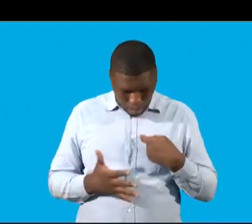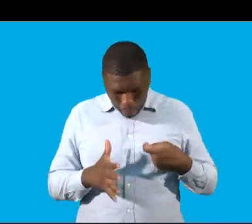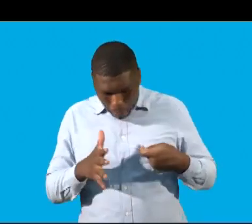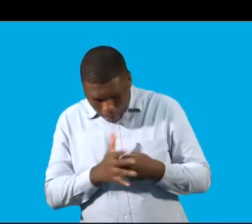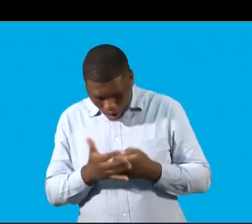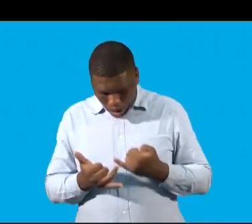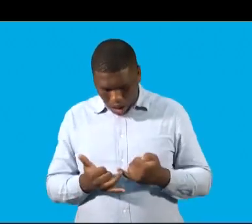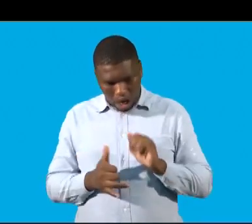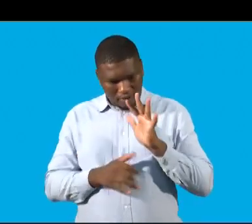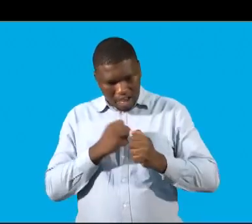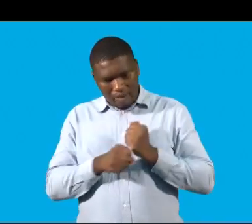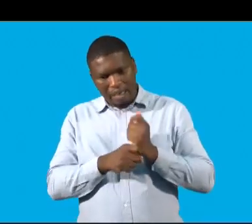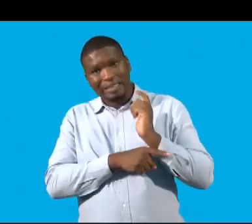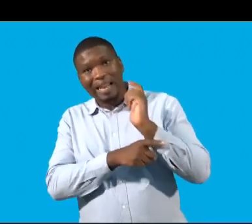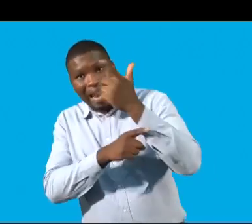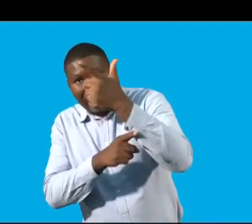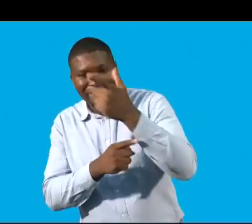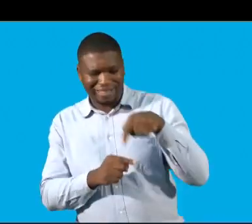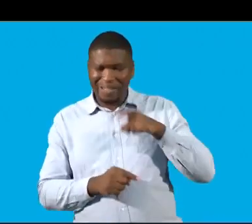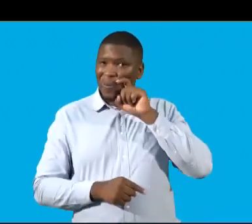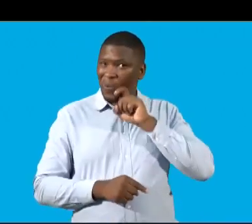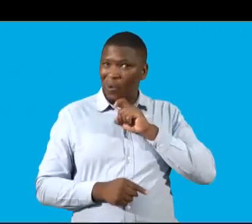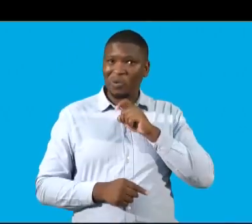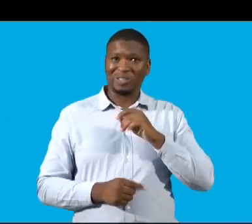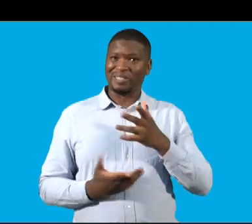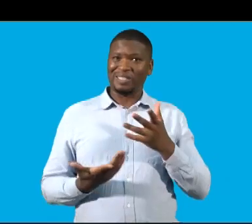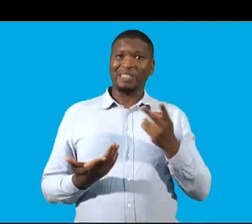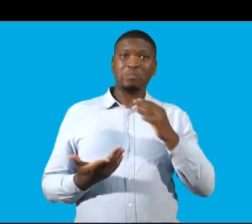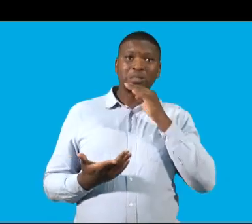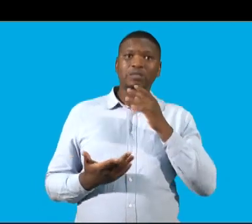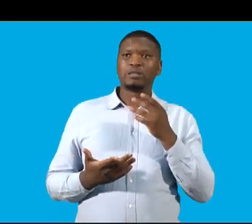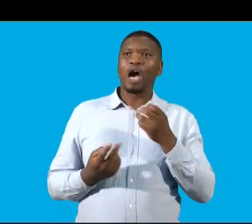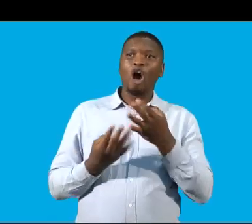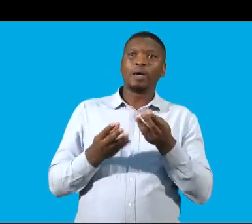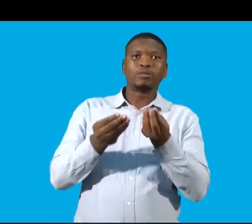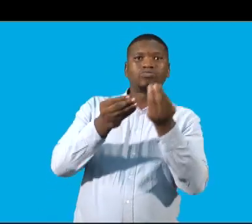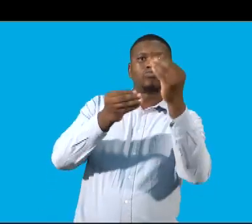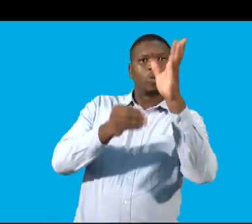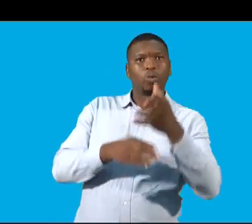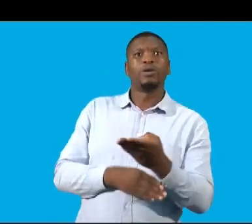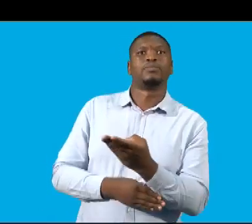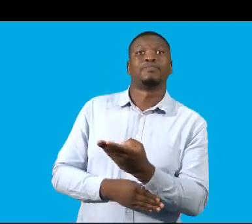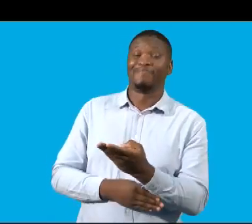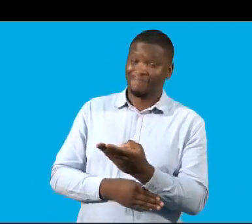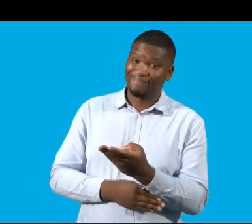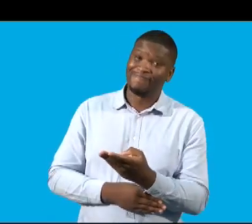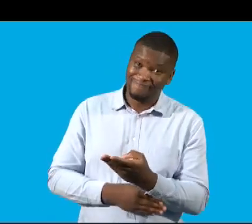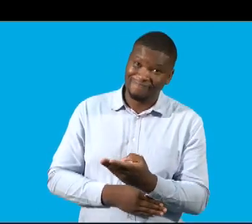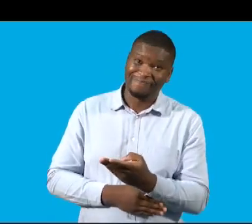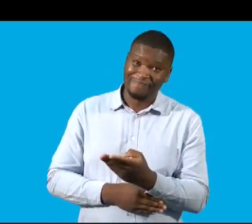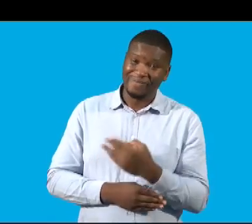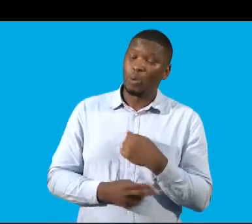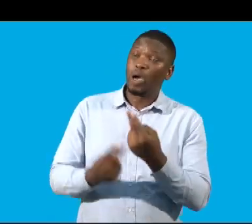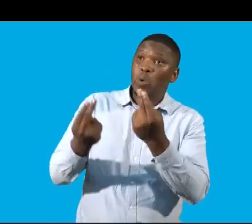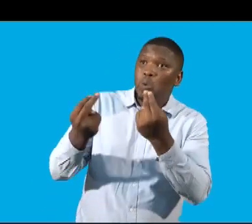we buy now, after 5 years, it will definitely not be the same price. Now, we are not talking about the actual thing